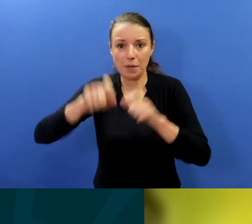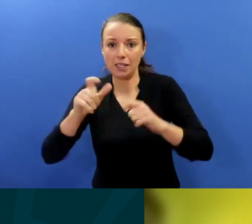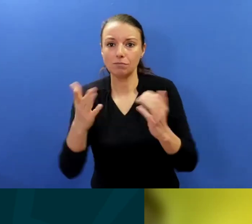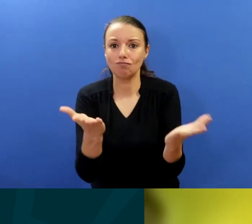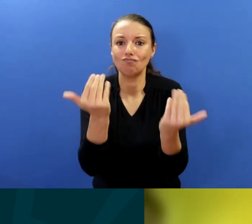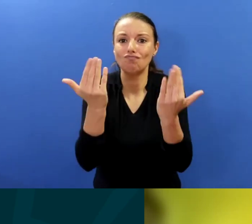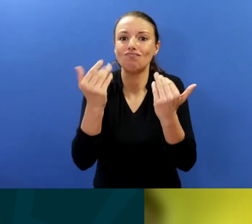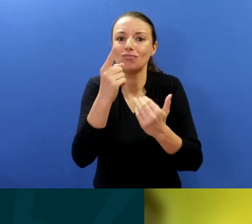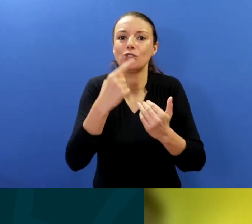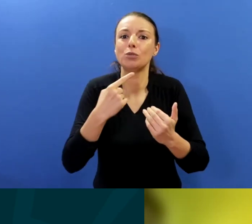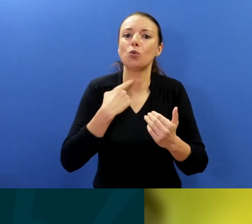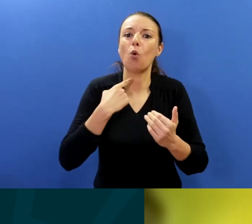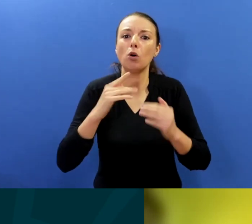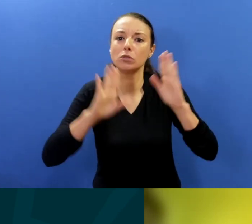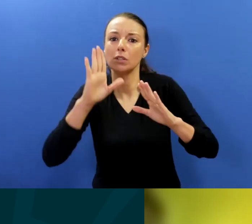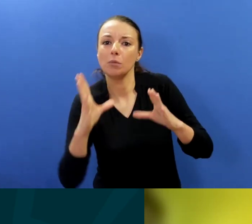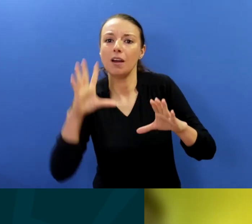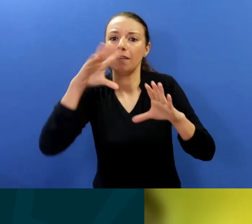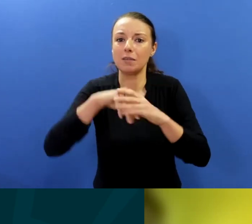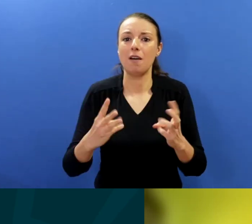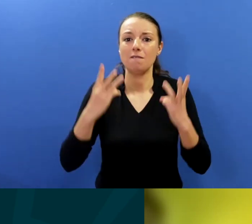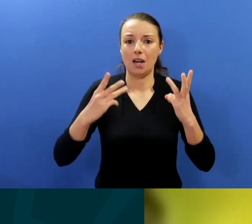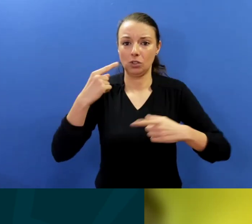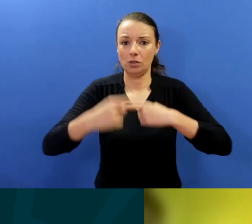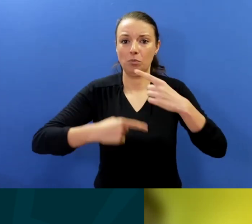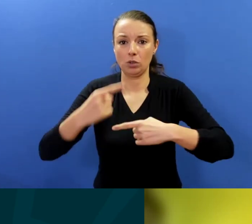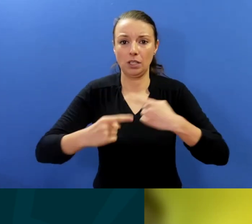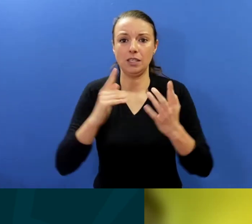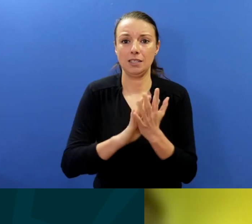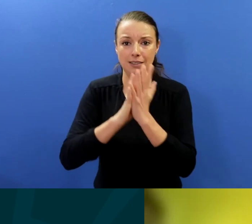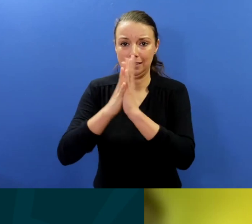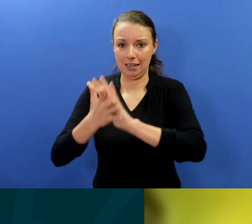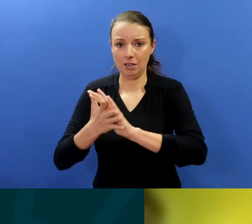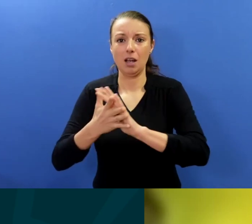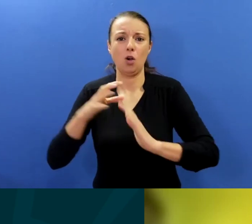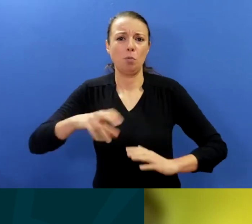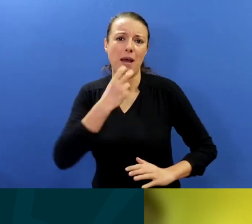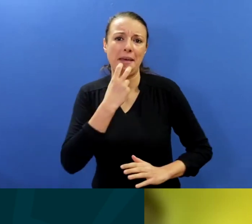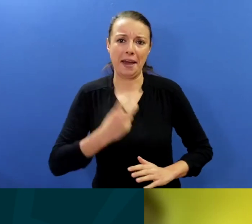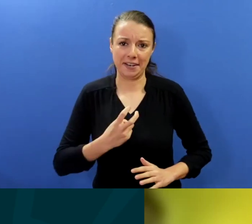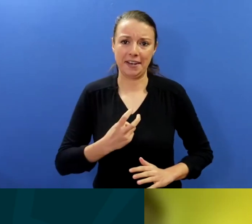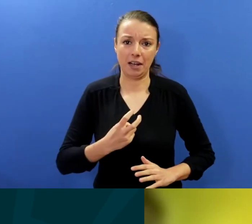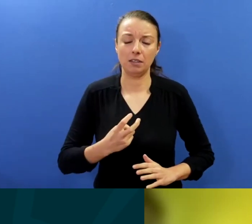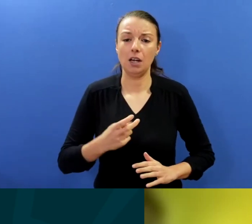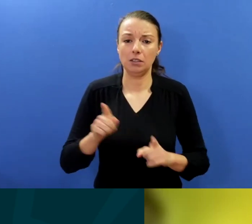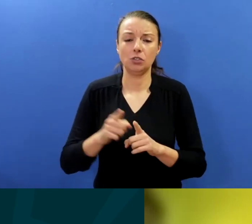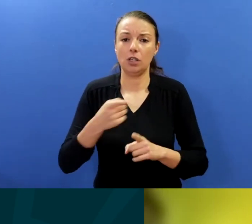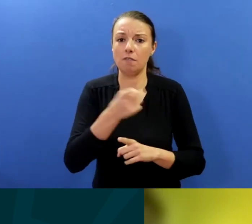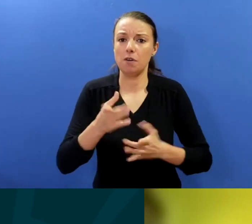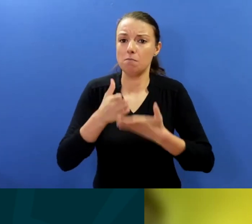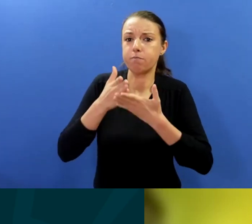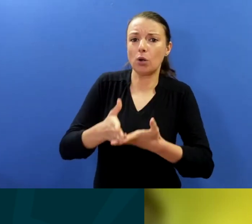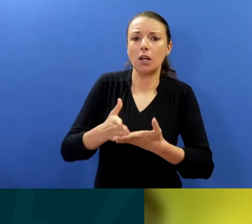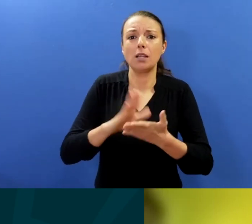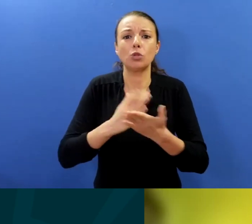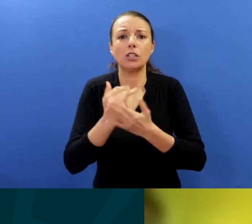helping the residents take part in this important process of